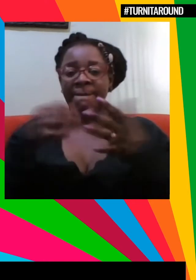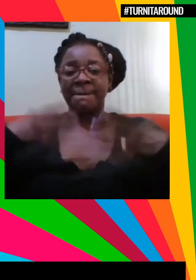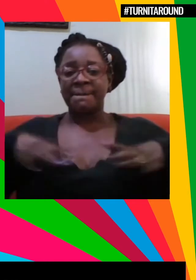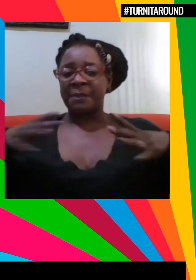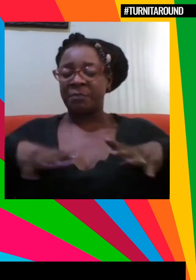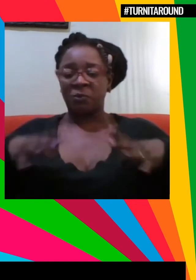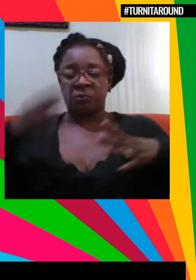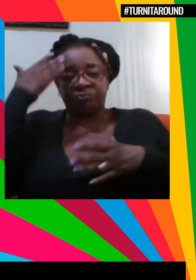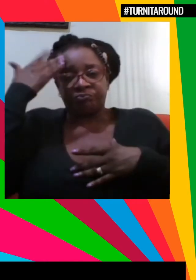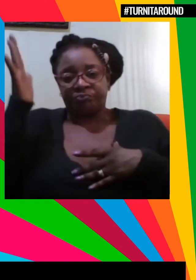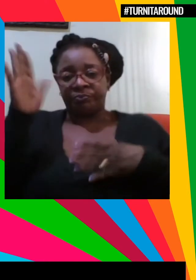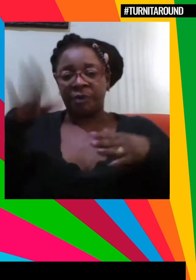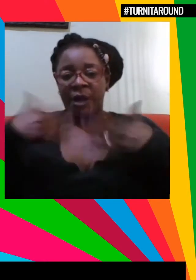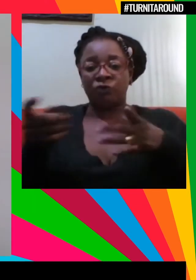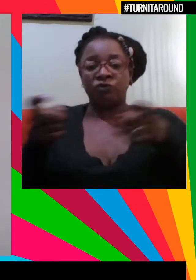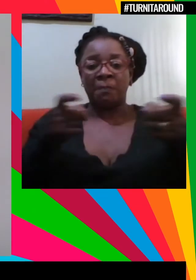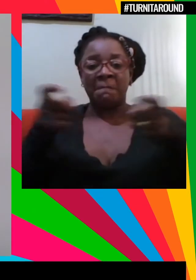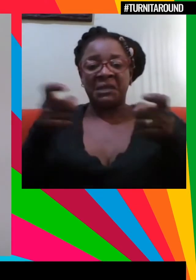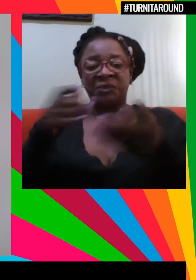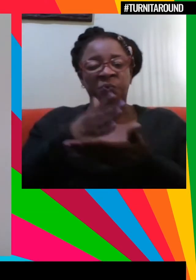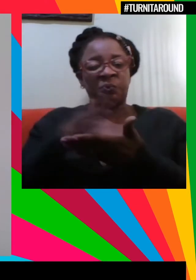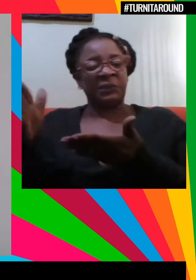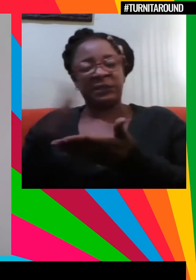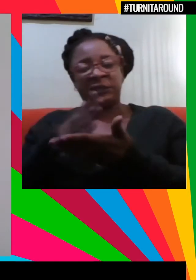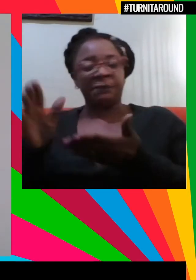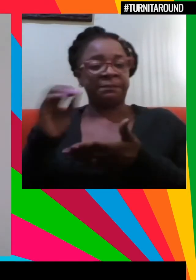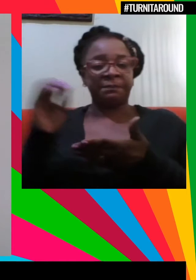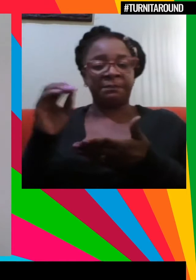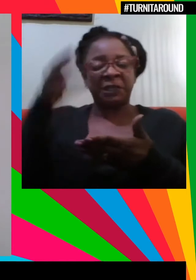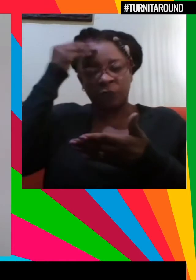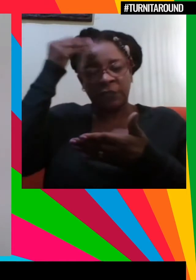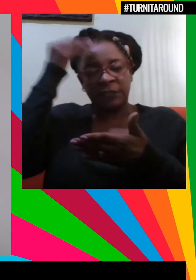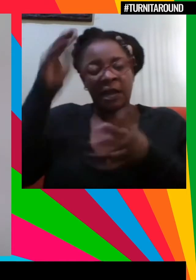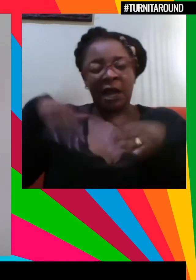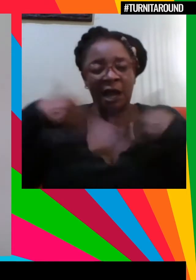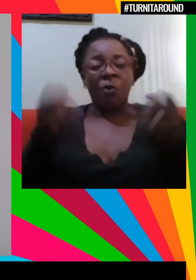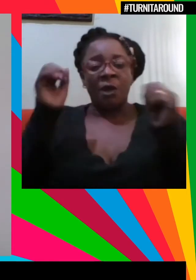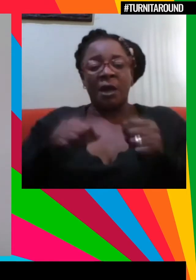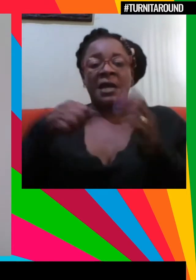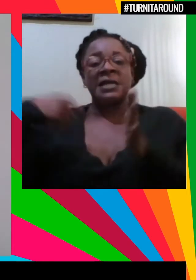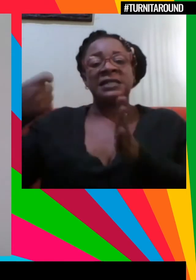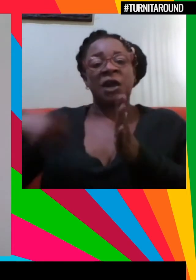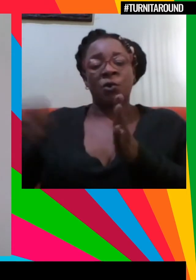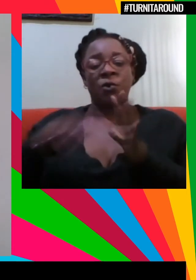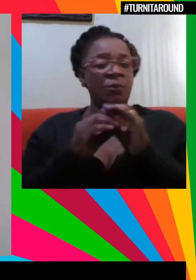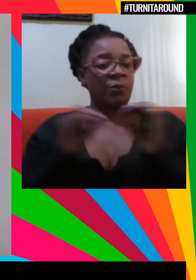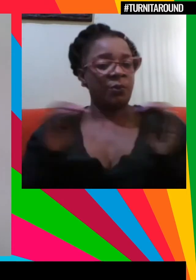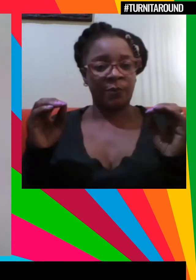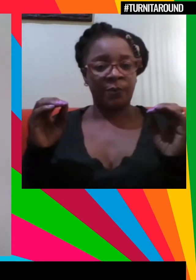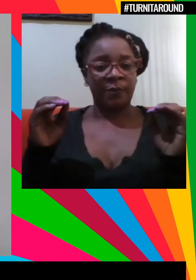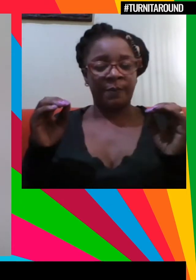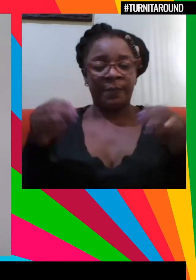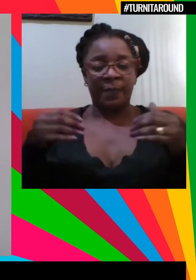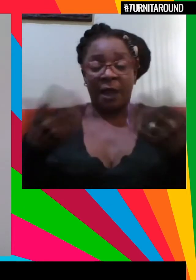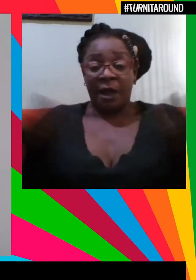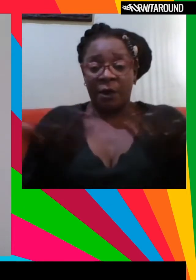manage the waste. They're not really educated. And you can see on the streets that somebody just dropped something and then throw